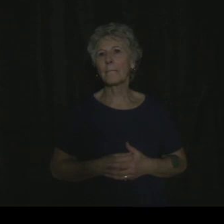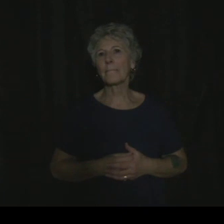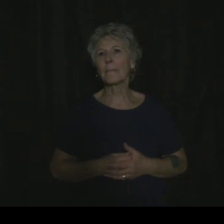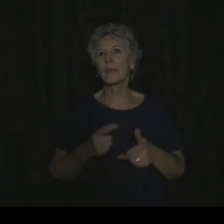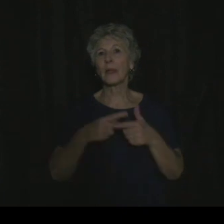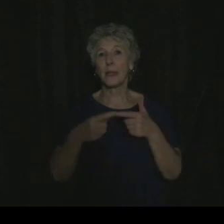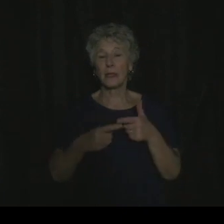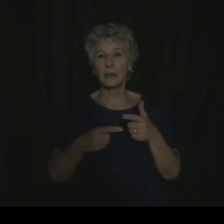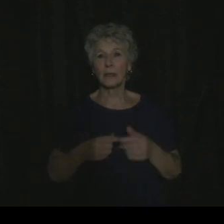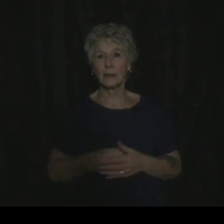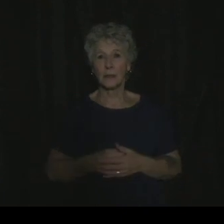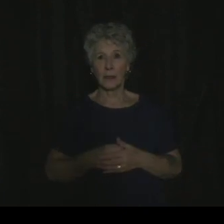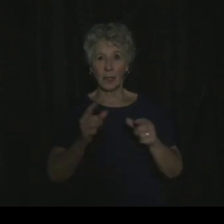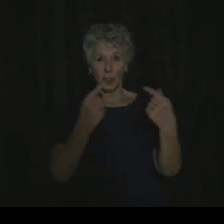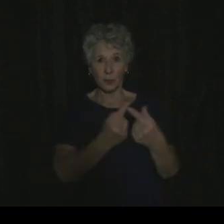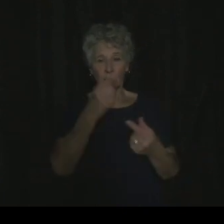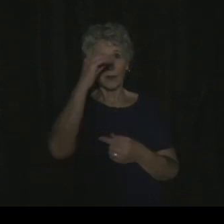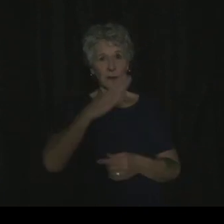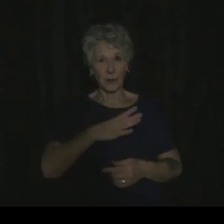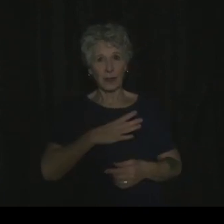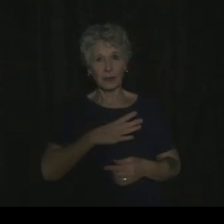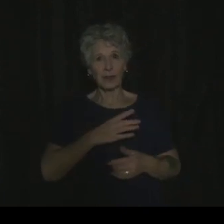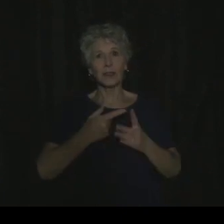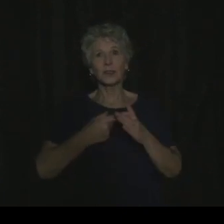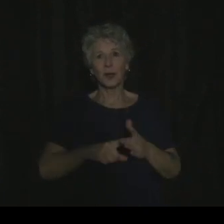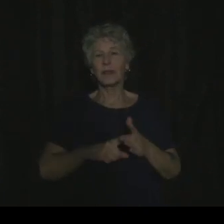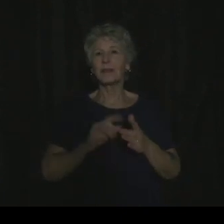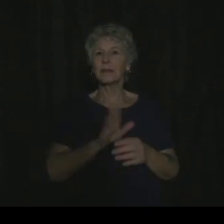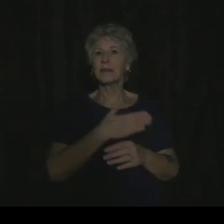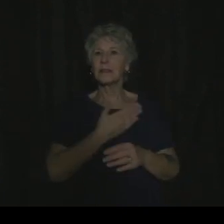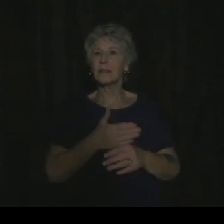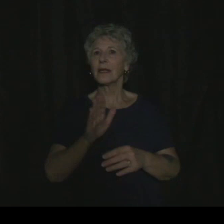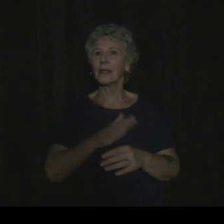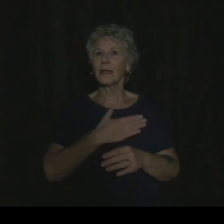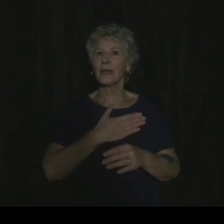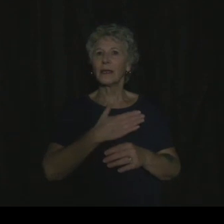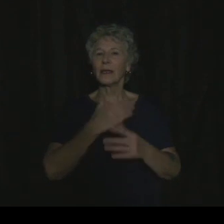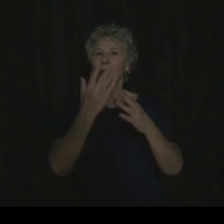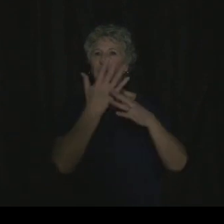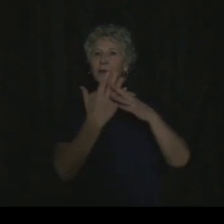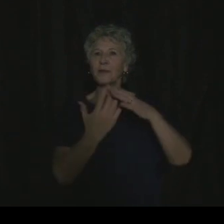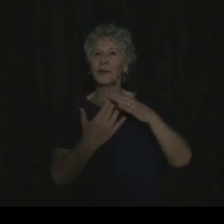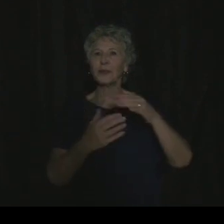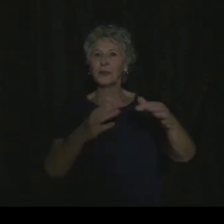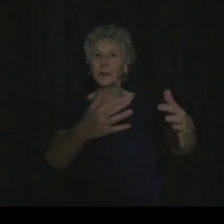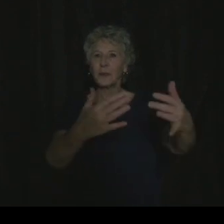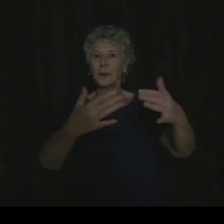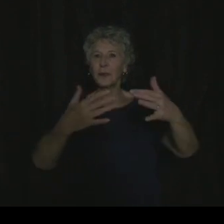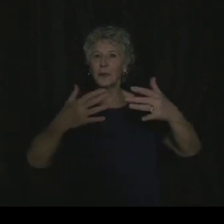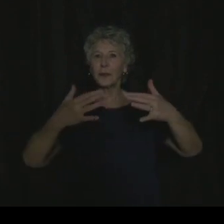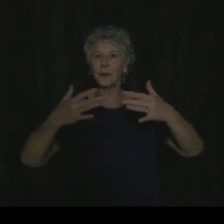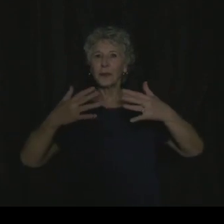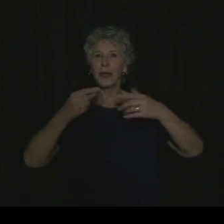And then the group of men started to sing, and then it filtered its way up. And then